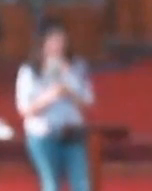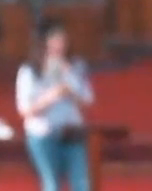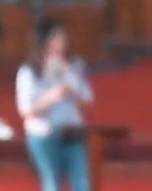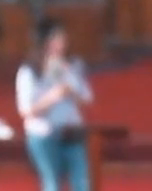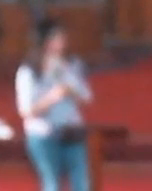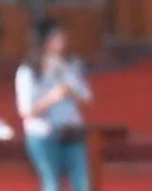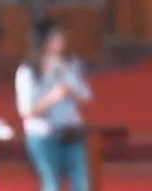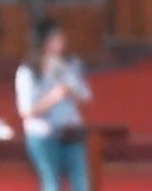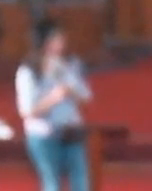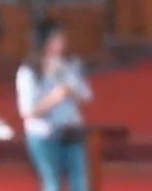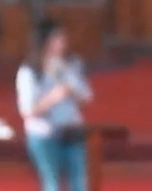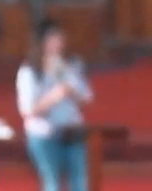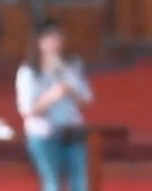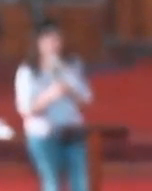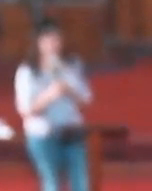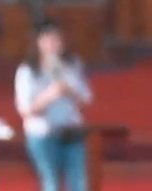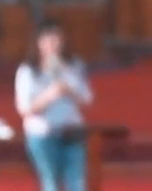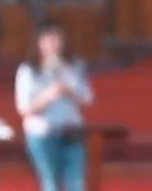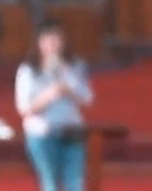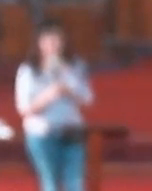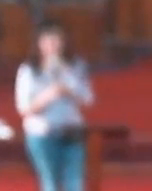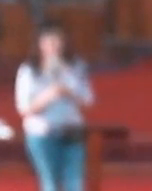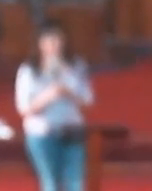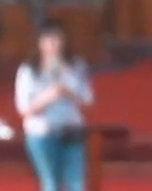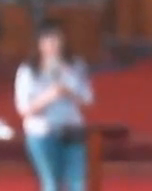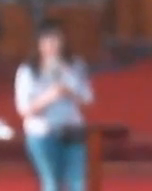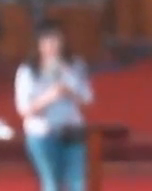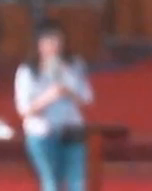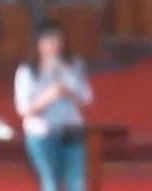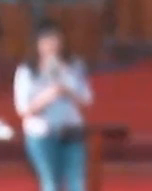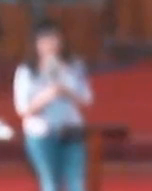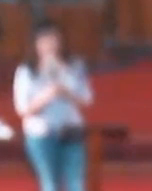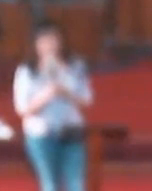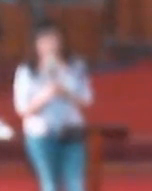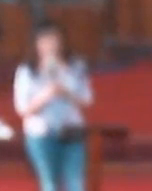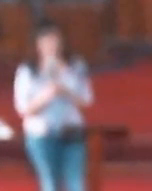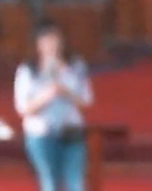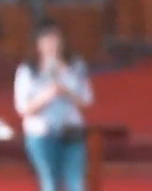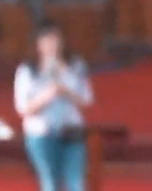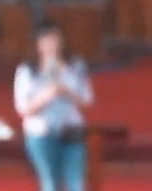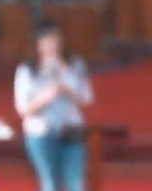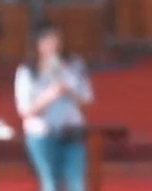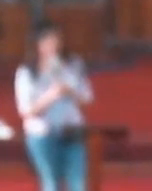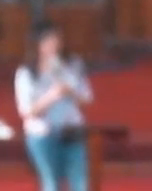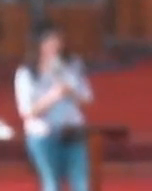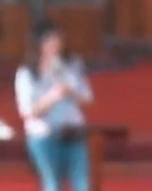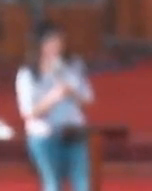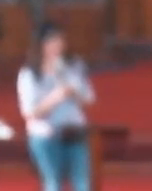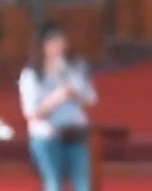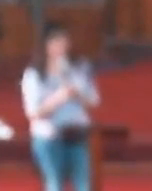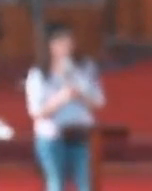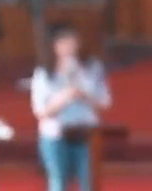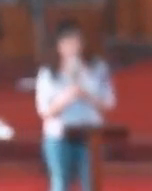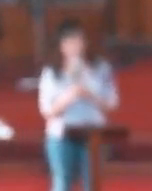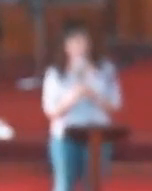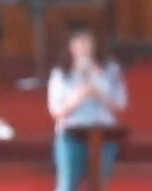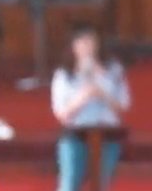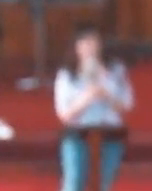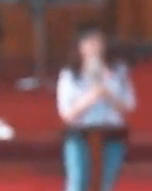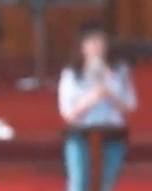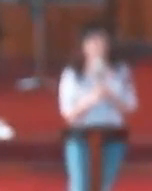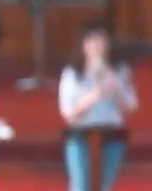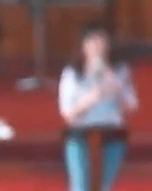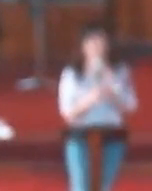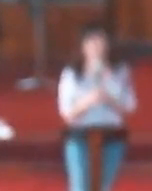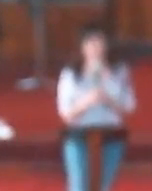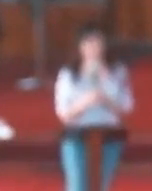Con los dichos de tu boca te enlazarás. Eso es un proverbio 6. También lo vamos a leer en un ratito. Okay, also in Proverbs, that with the words that you